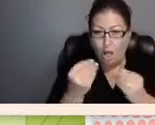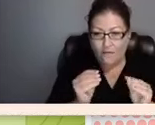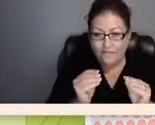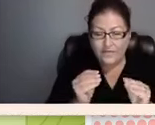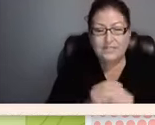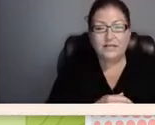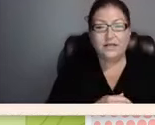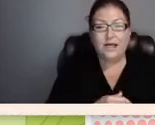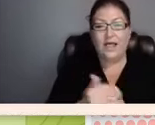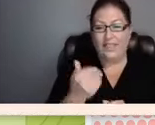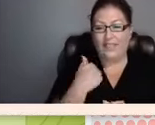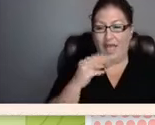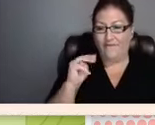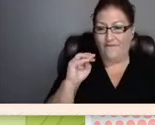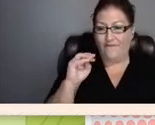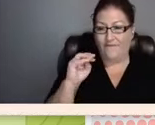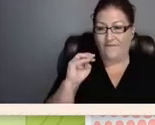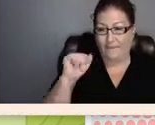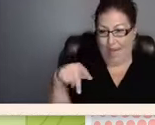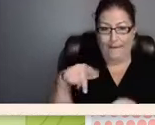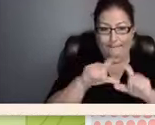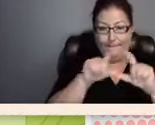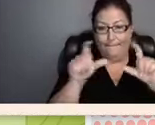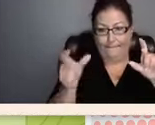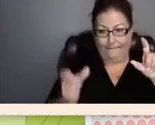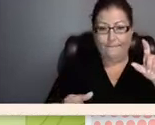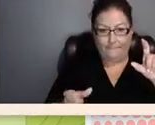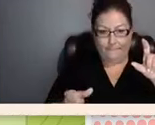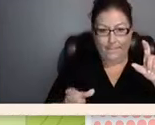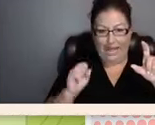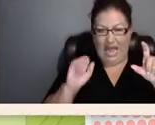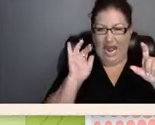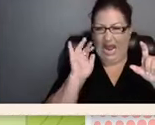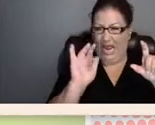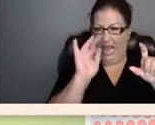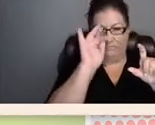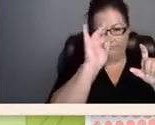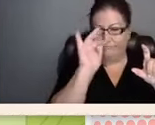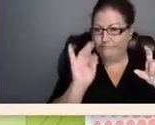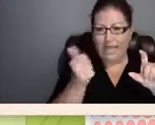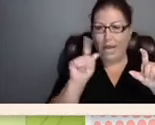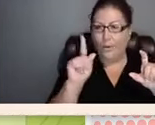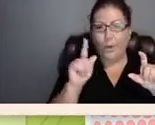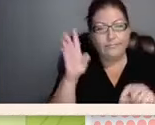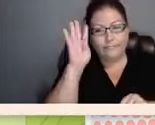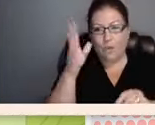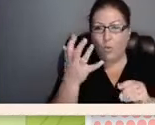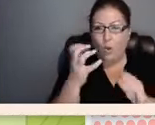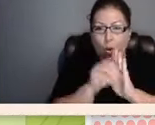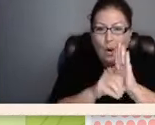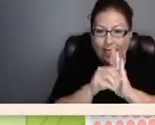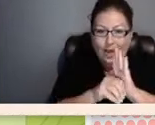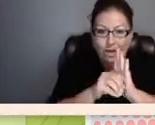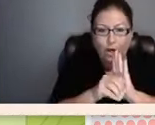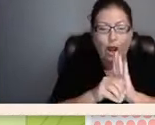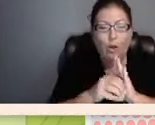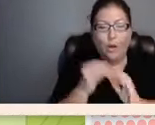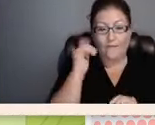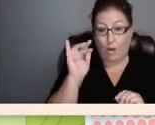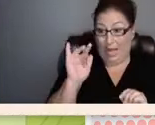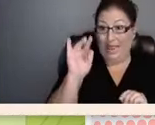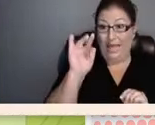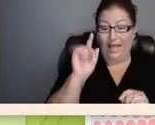a map and you can click on that map anywhere. Let's say you want to go to Orlando. If you click, there's Jeanette